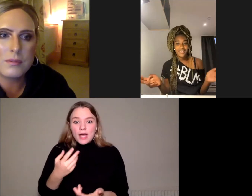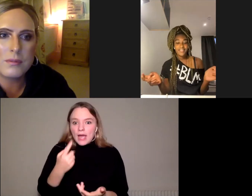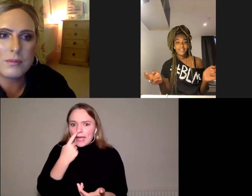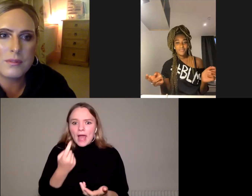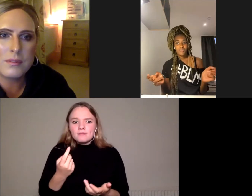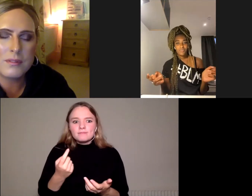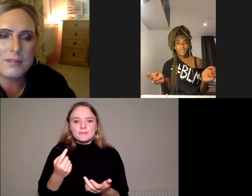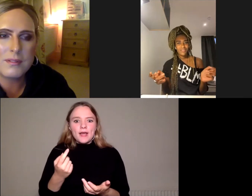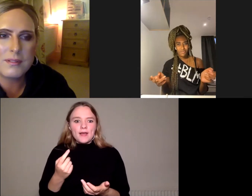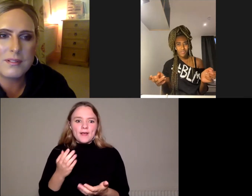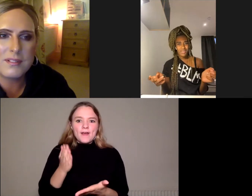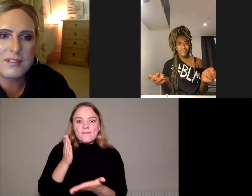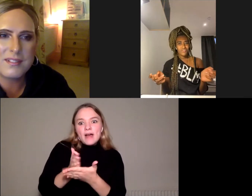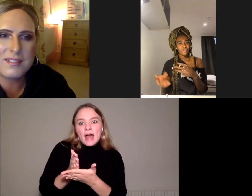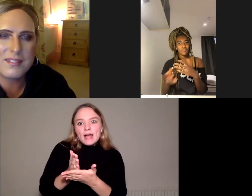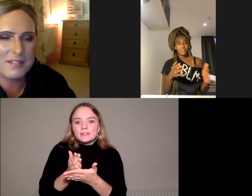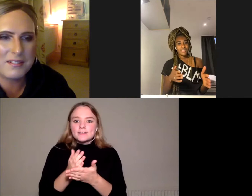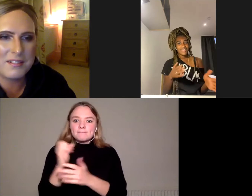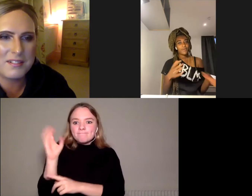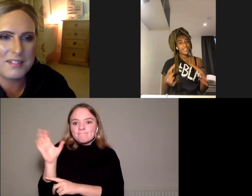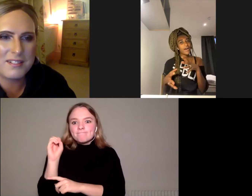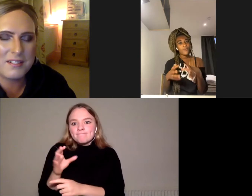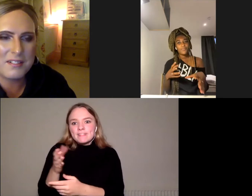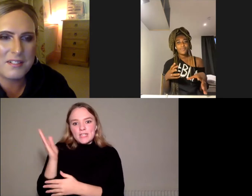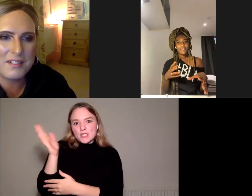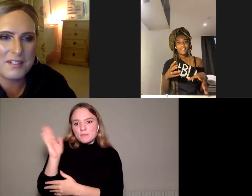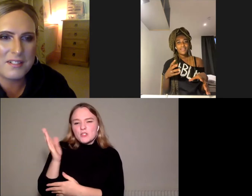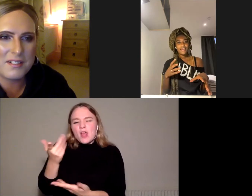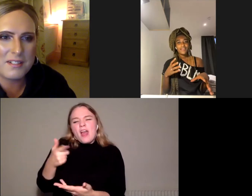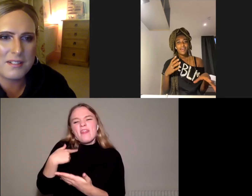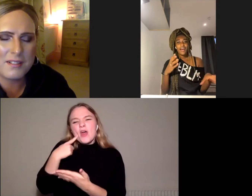facts in your speech just because that would help